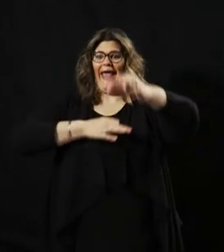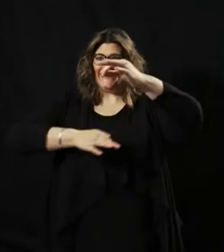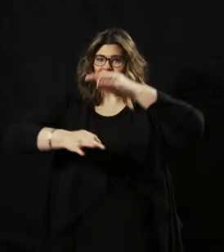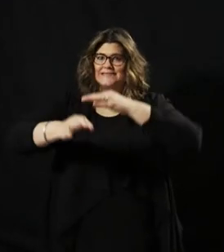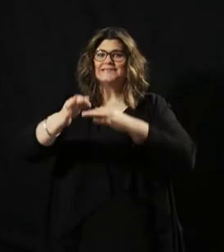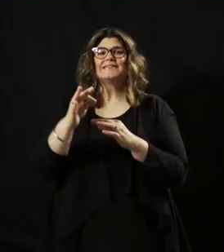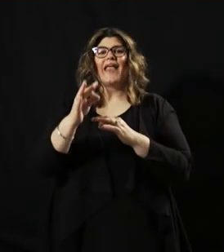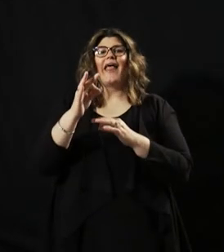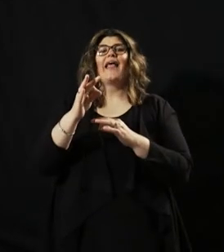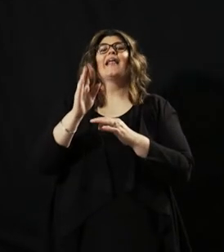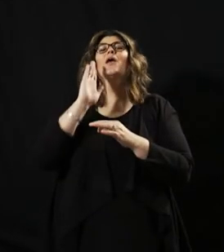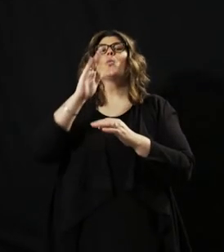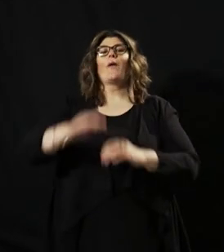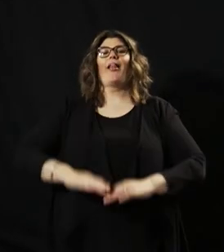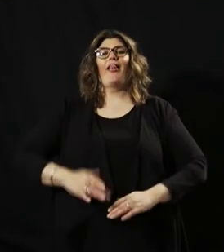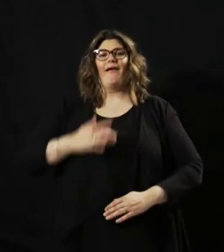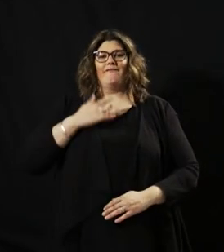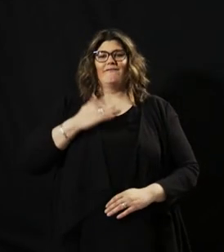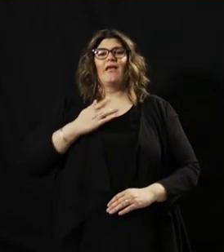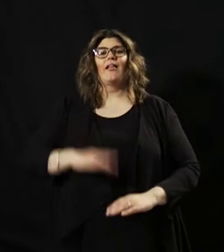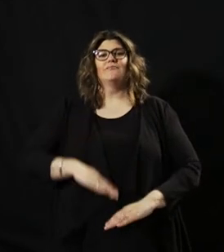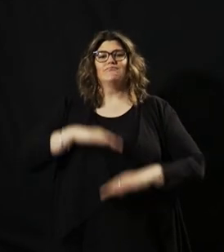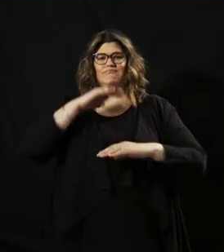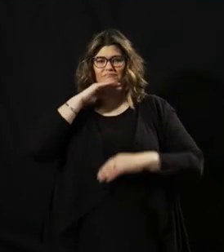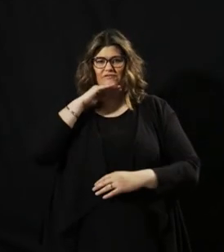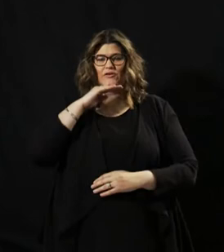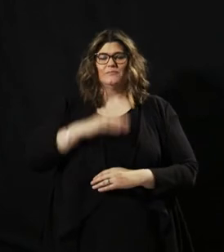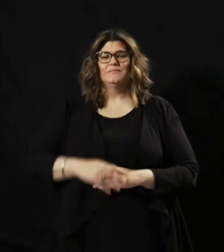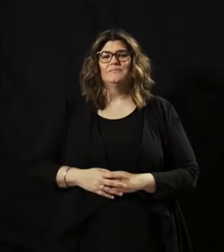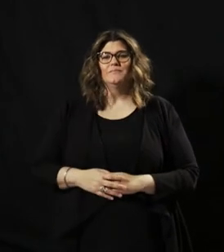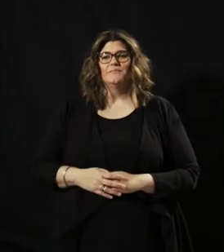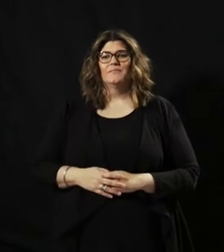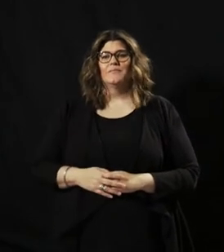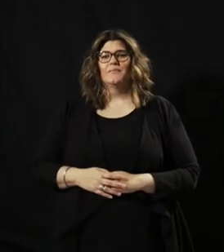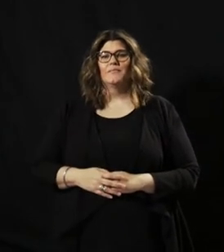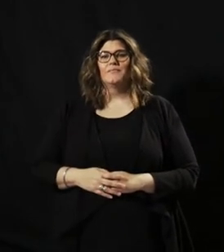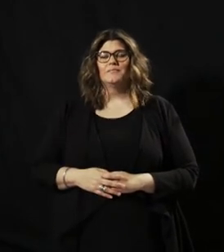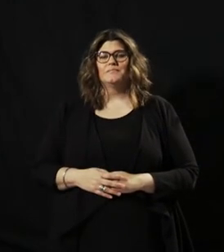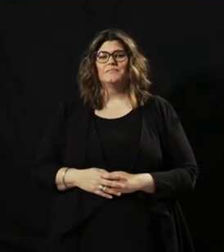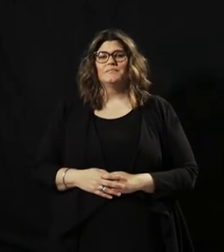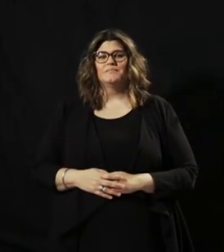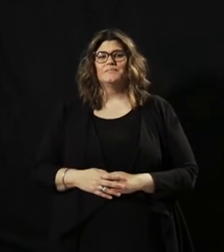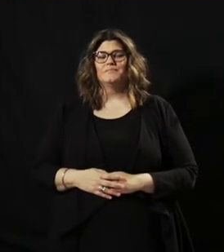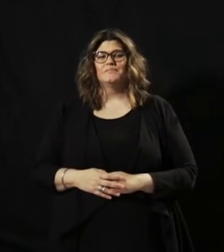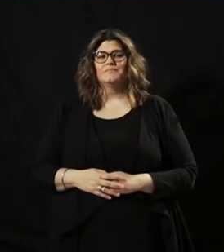my will, achieving the end for which I sent it.